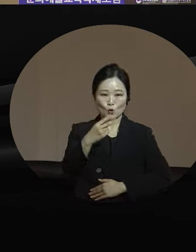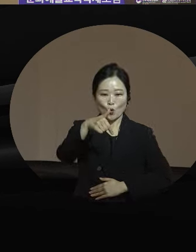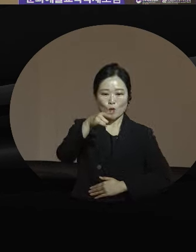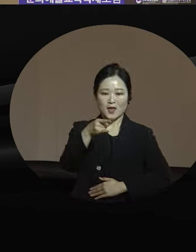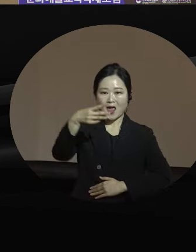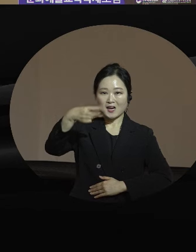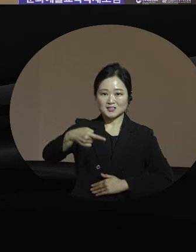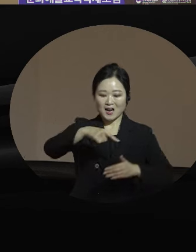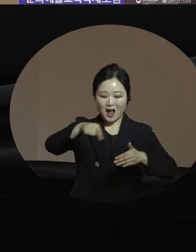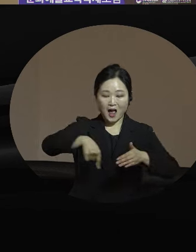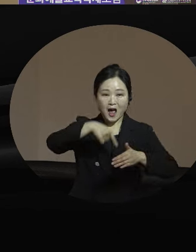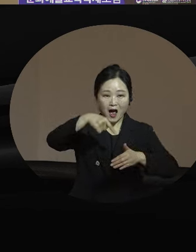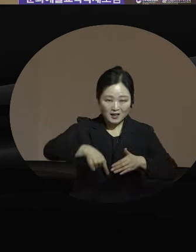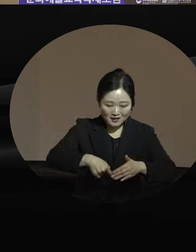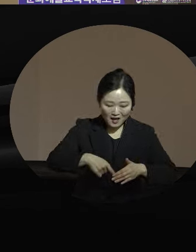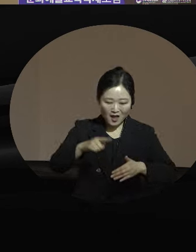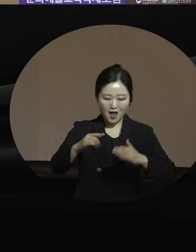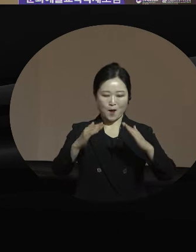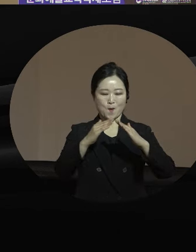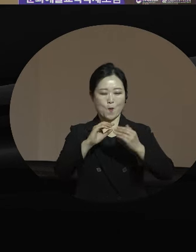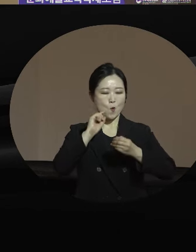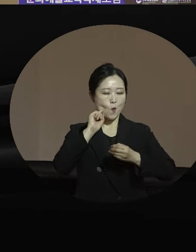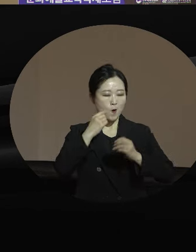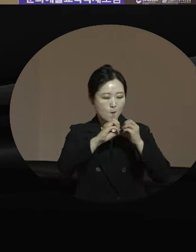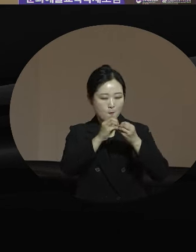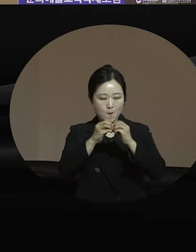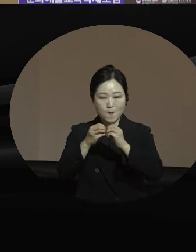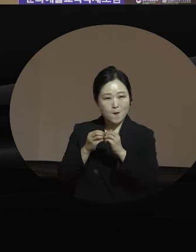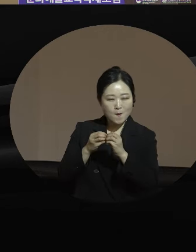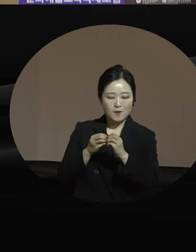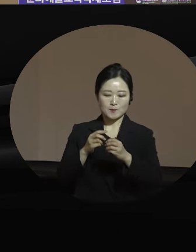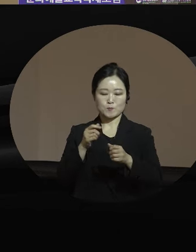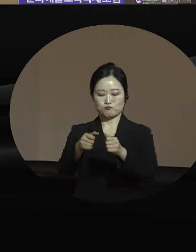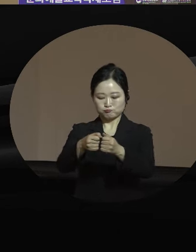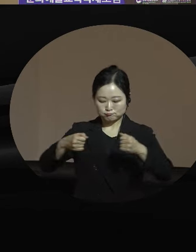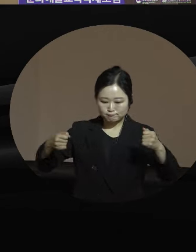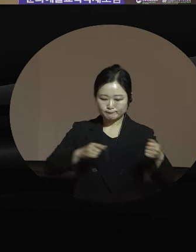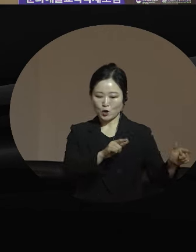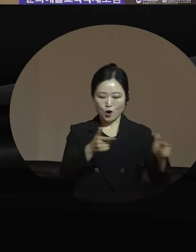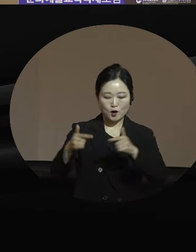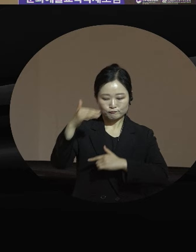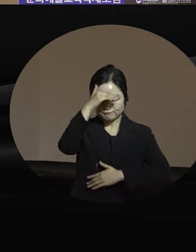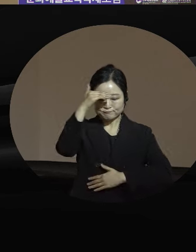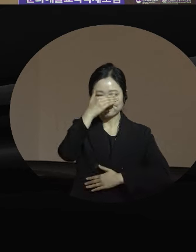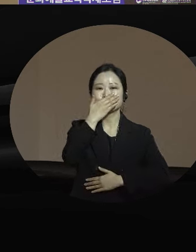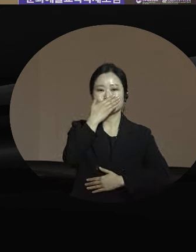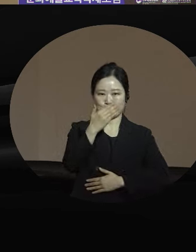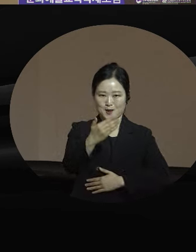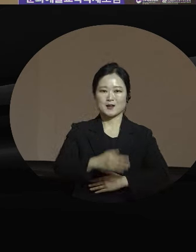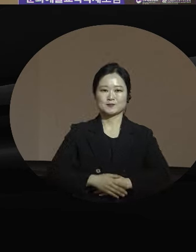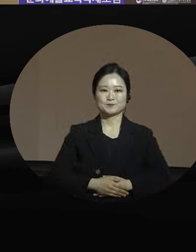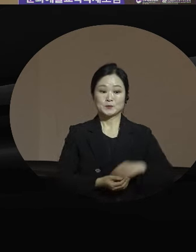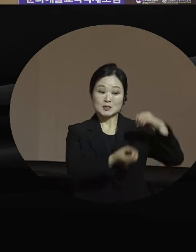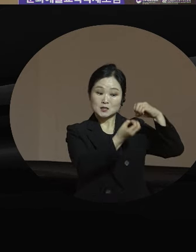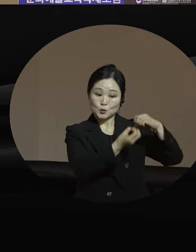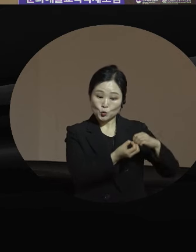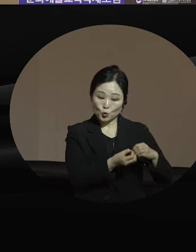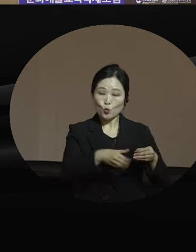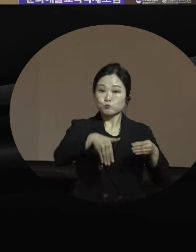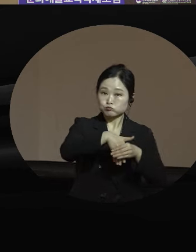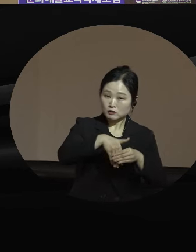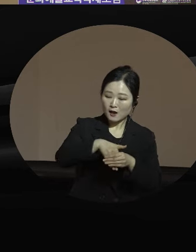the all ethnic groups of Mongolia. We do have the over 30 ethnic groups in Mongolia. The histories